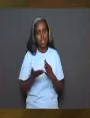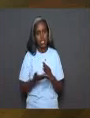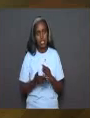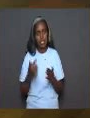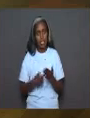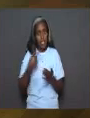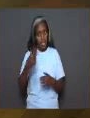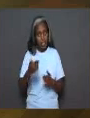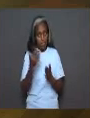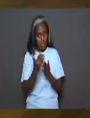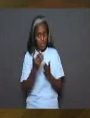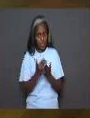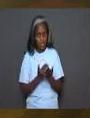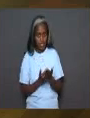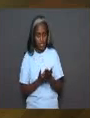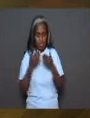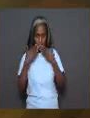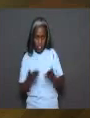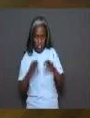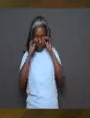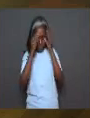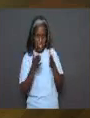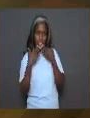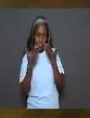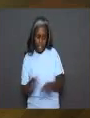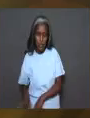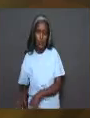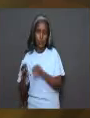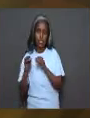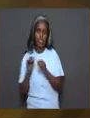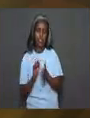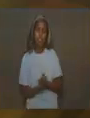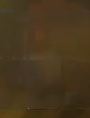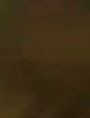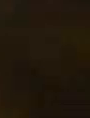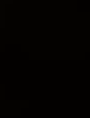Until next lesson, thank you, teacher. Thank you, students.